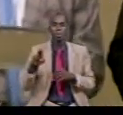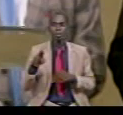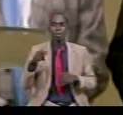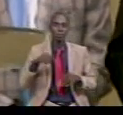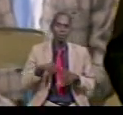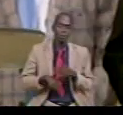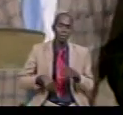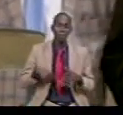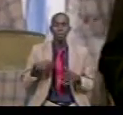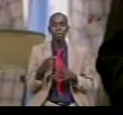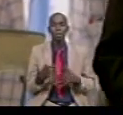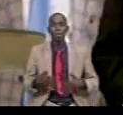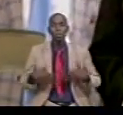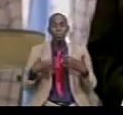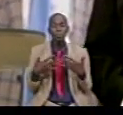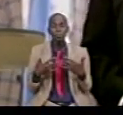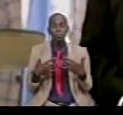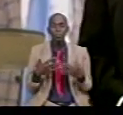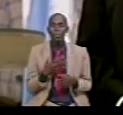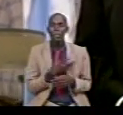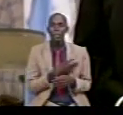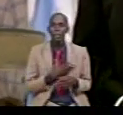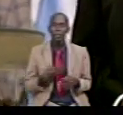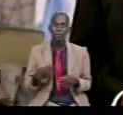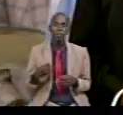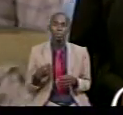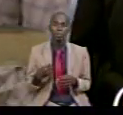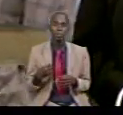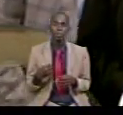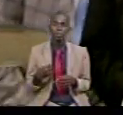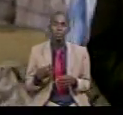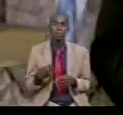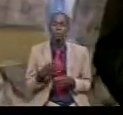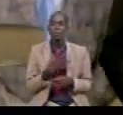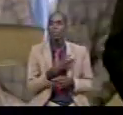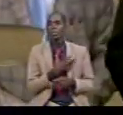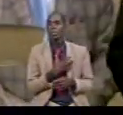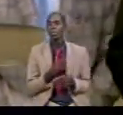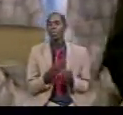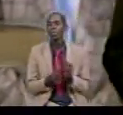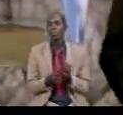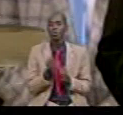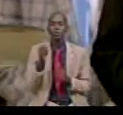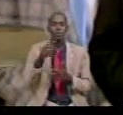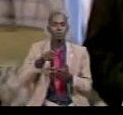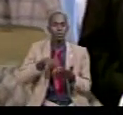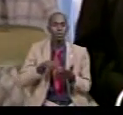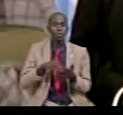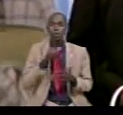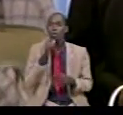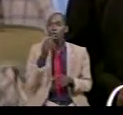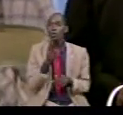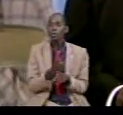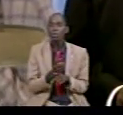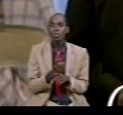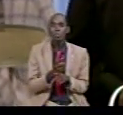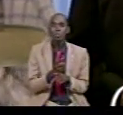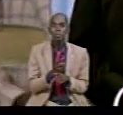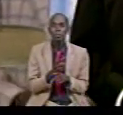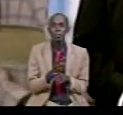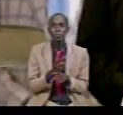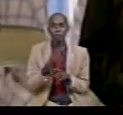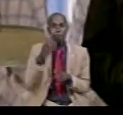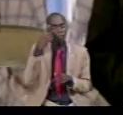Goal, is a gem and a must-read, not just for